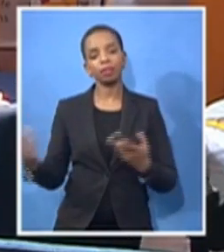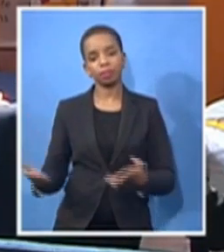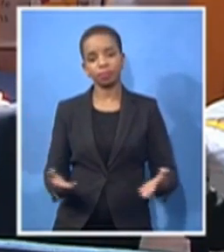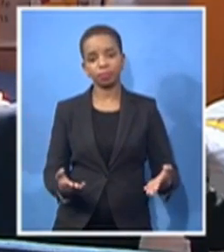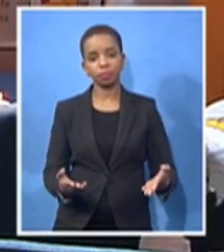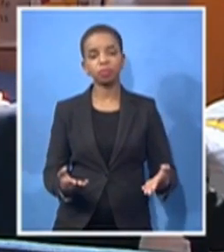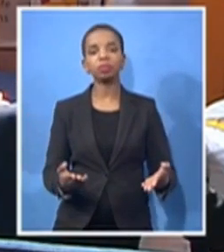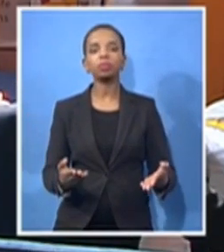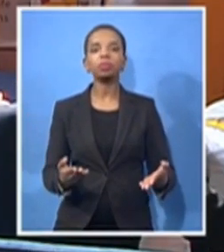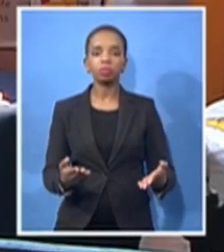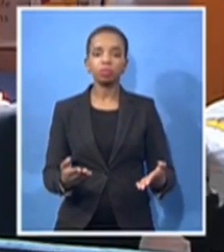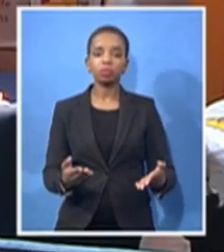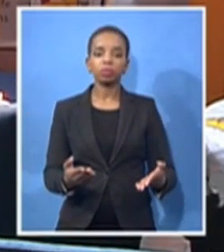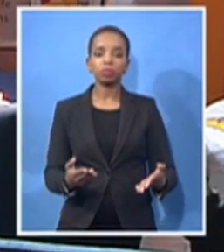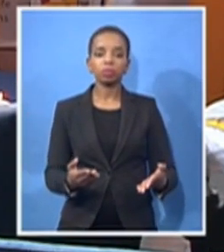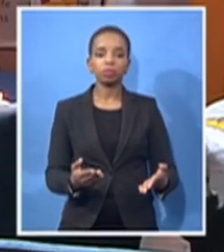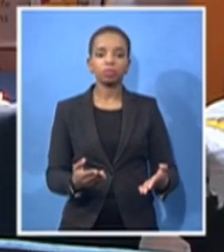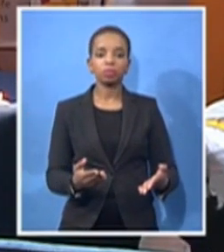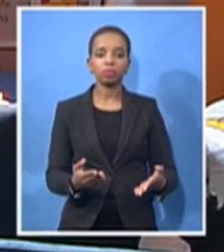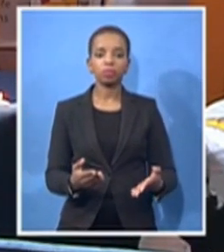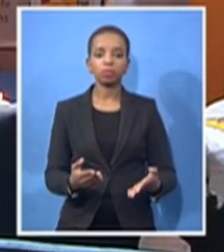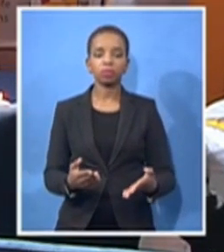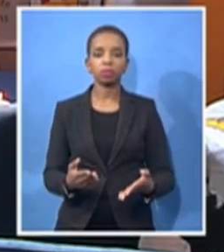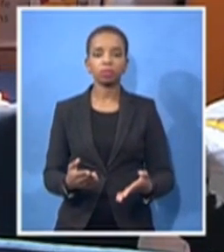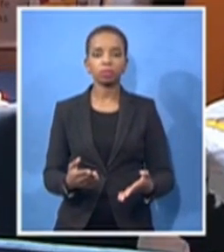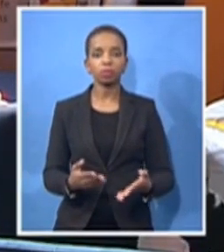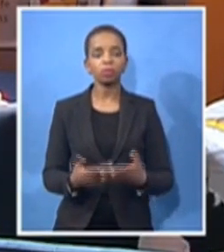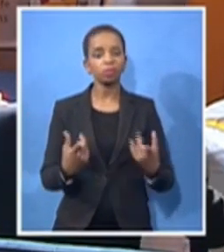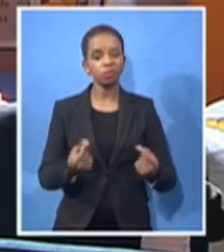give the vote of thanks.